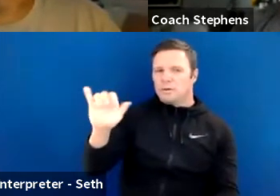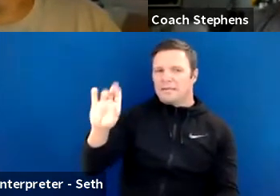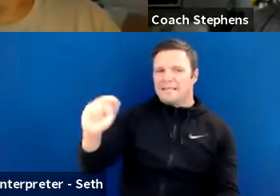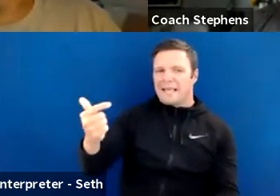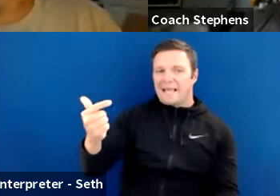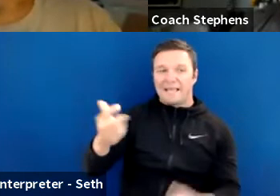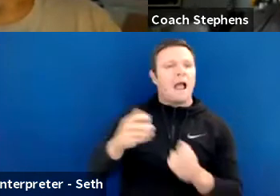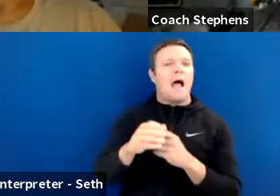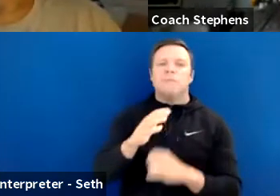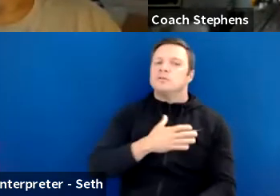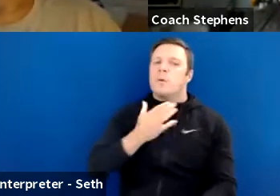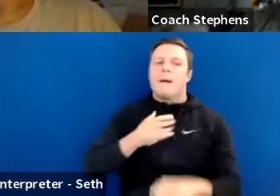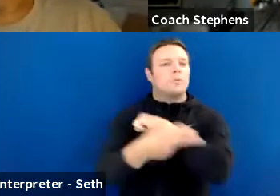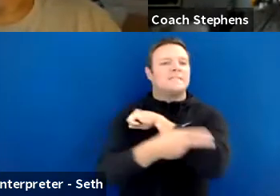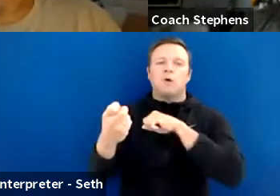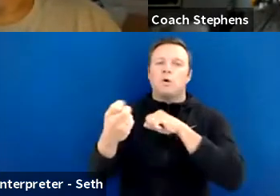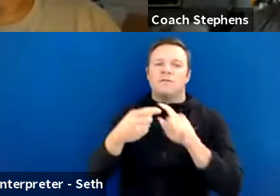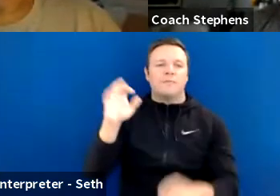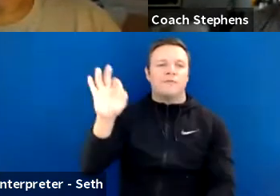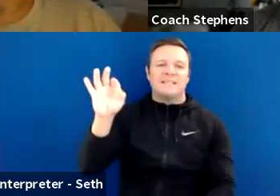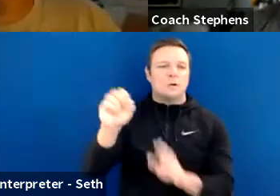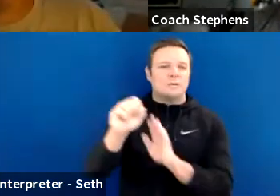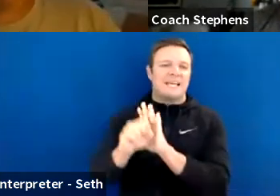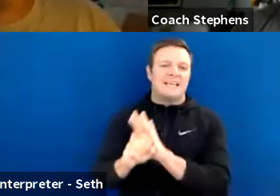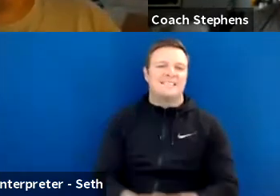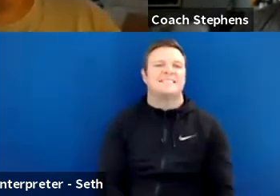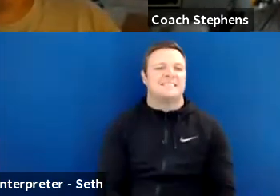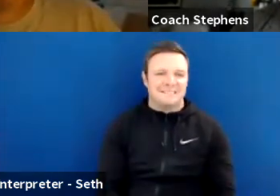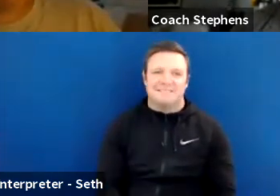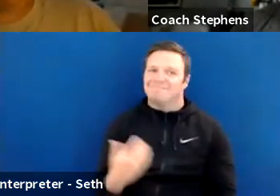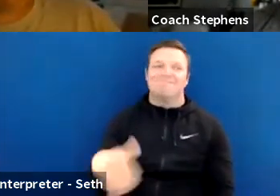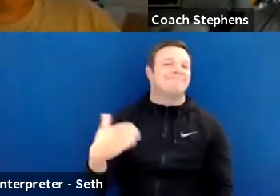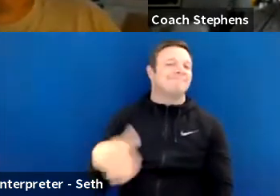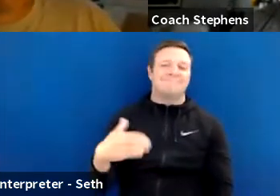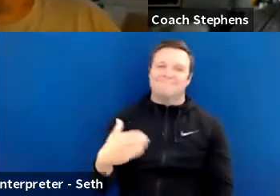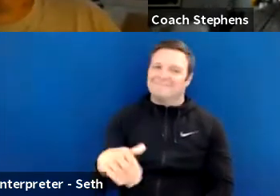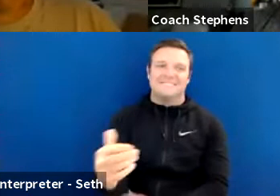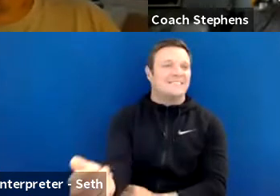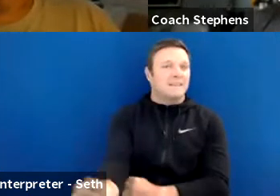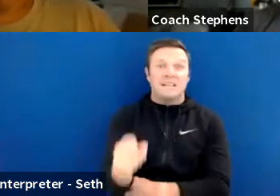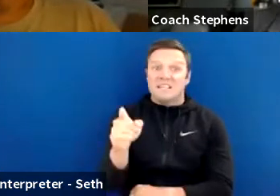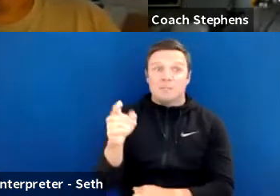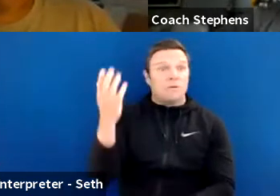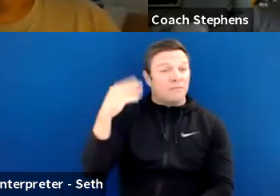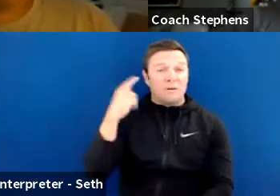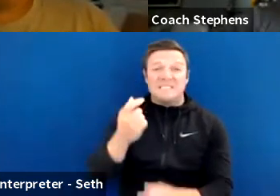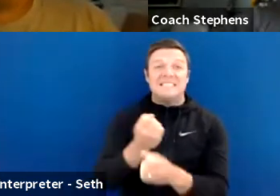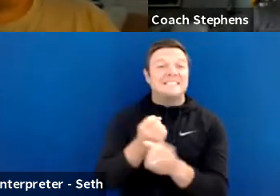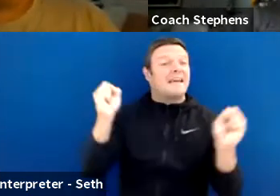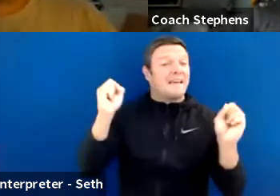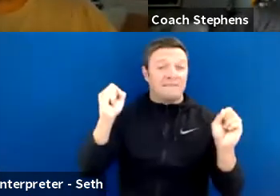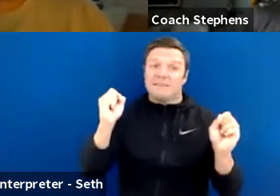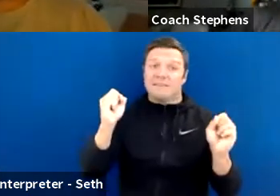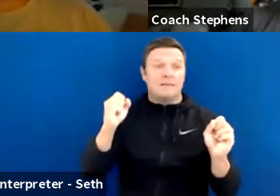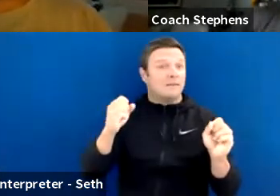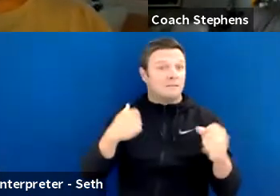stole her from Fresno State because I can't tell you how many times that she rescued me when I walked